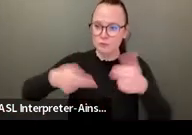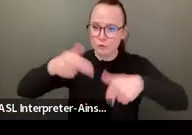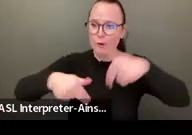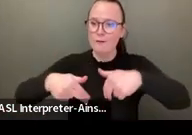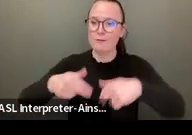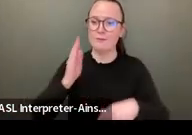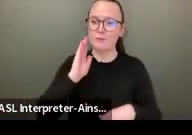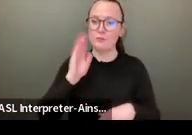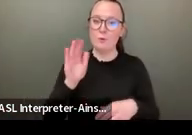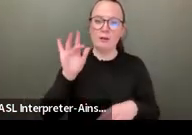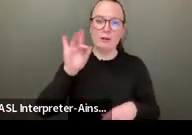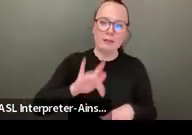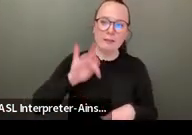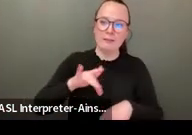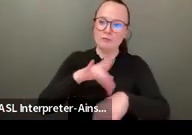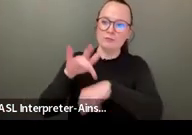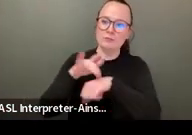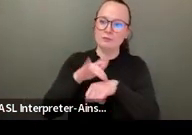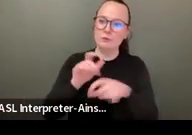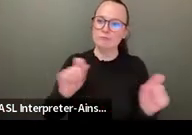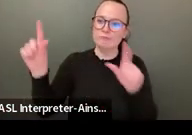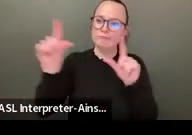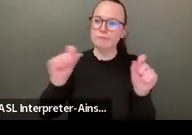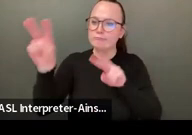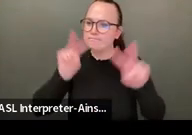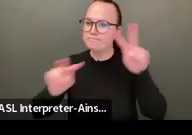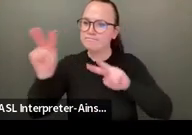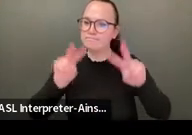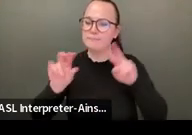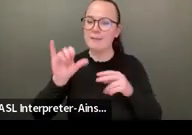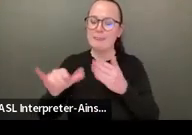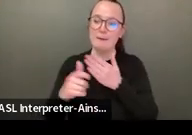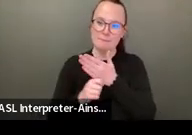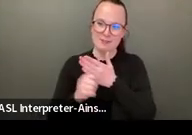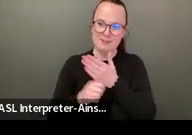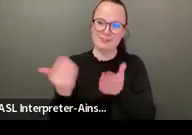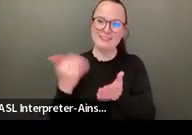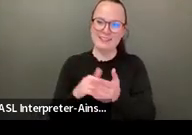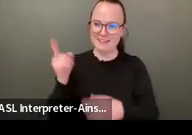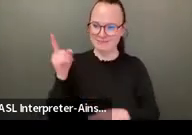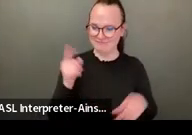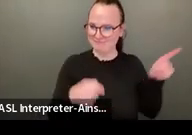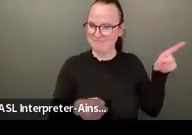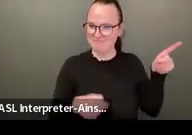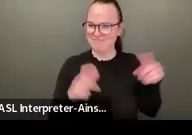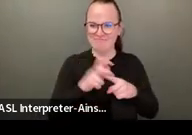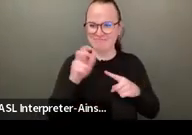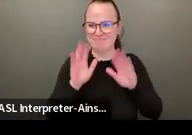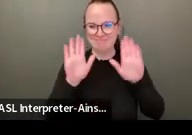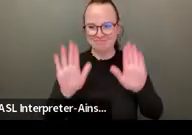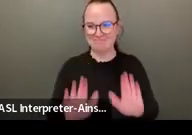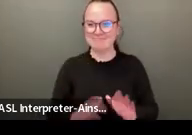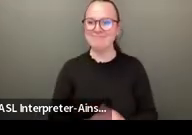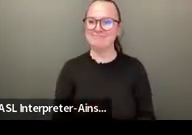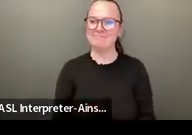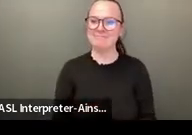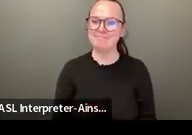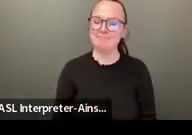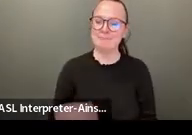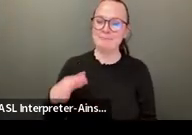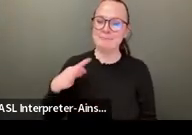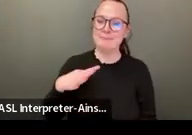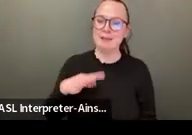our resources here. That procedural manual again, great resource. The Maine Unified Special